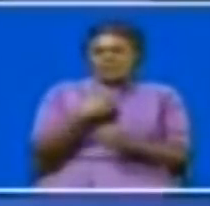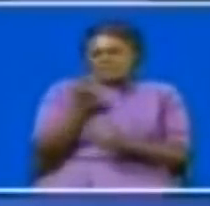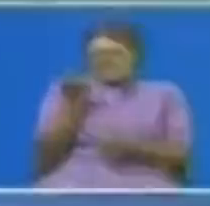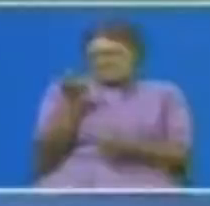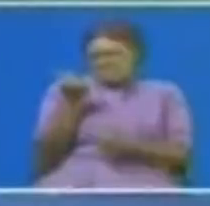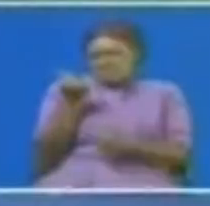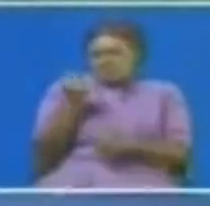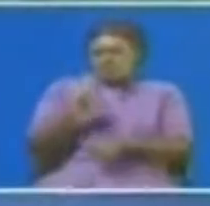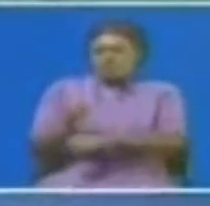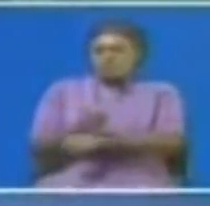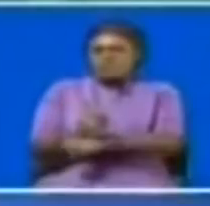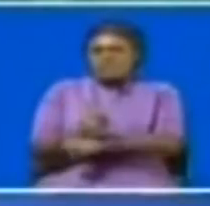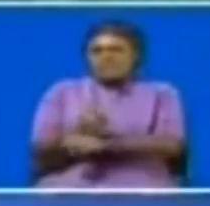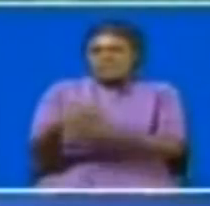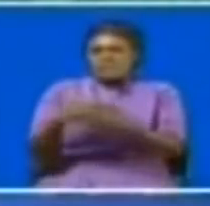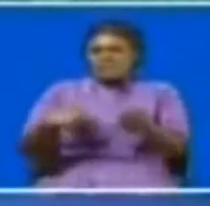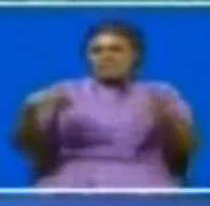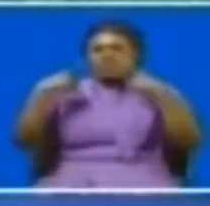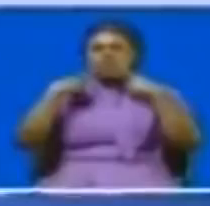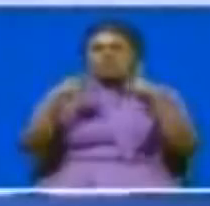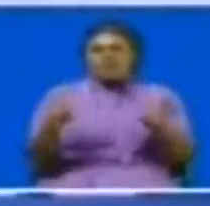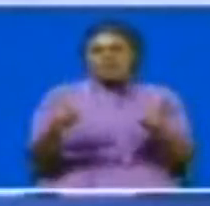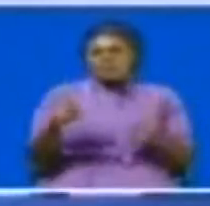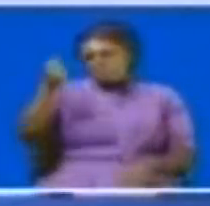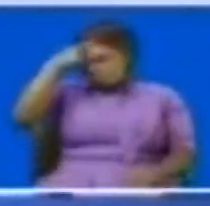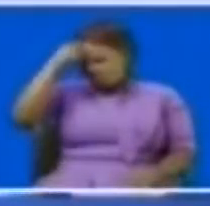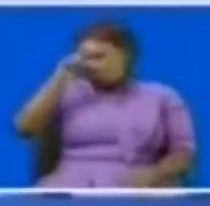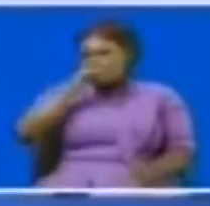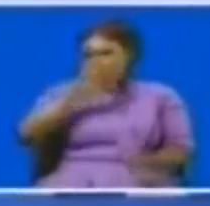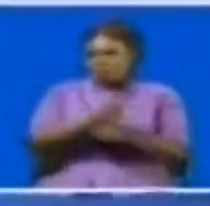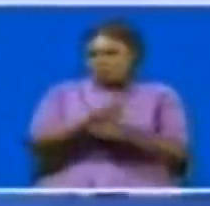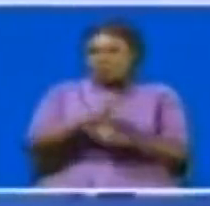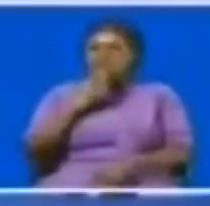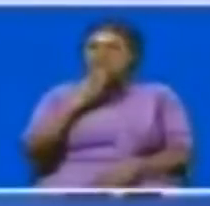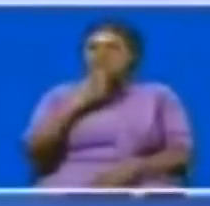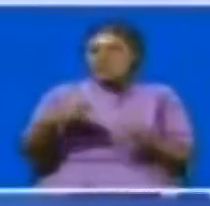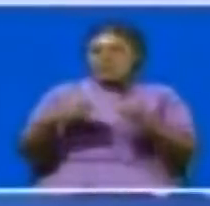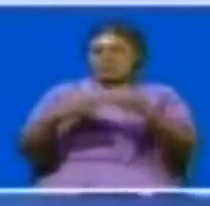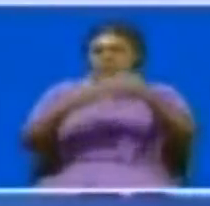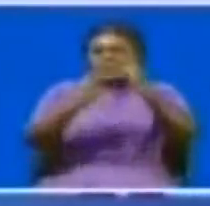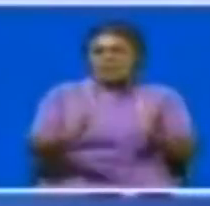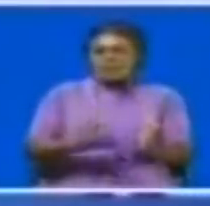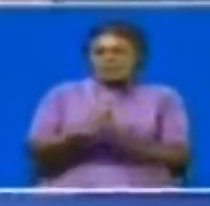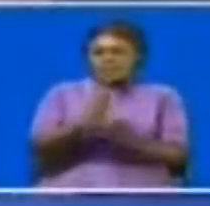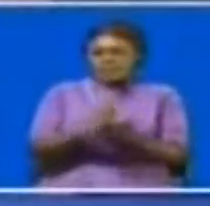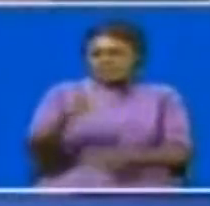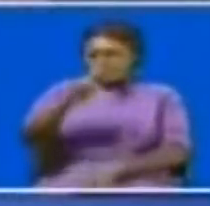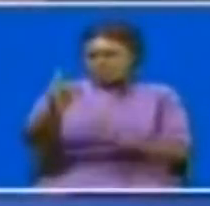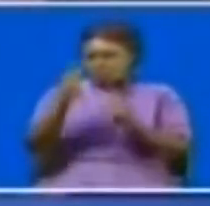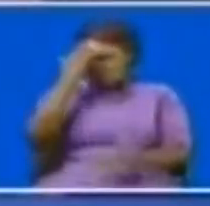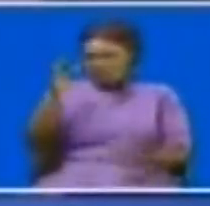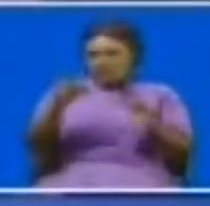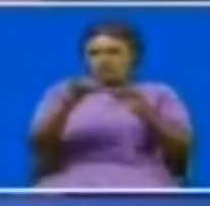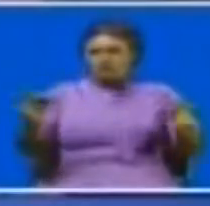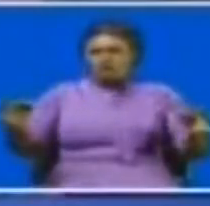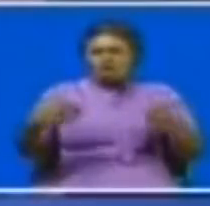just a matter of time before the deal is inked. Wetang'ula assured a section of Luhya leaders after some of them questioned why it